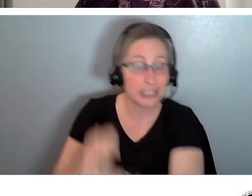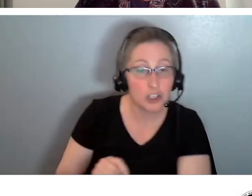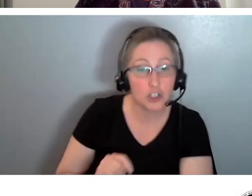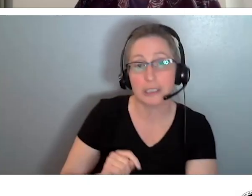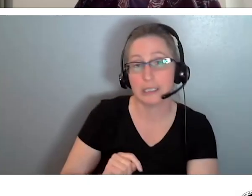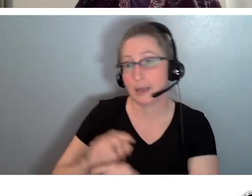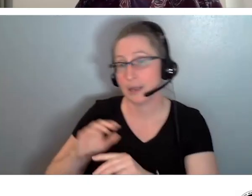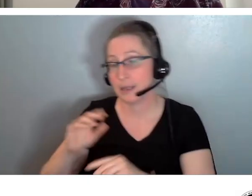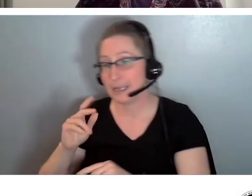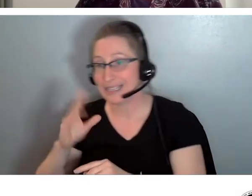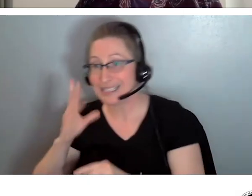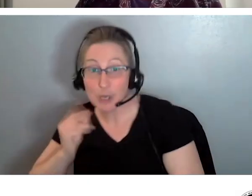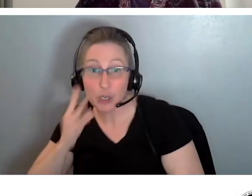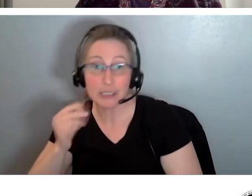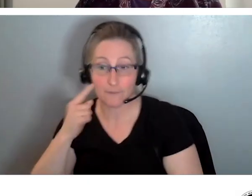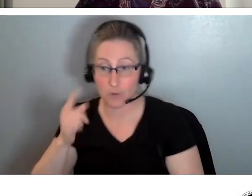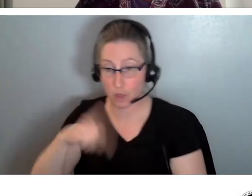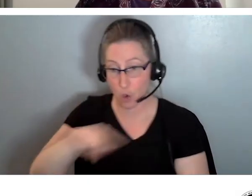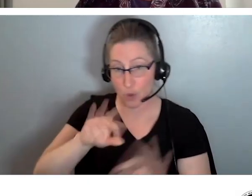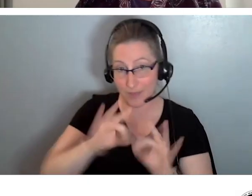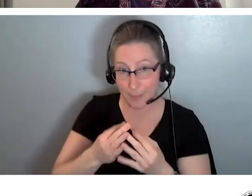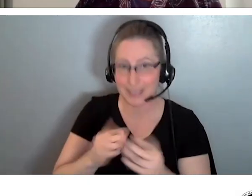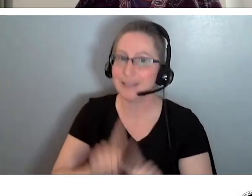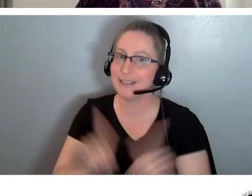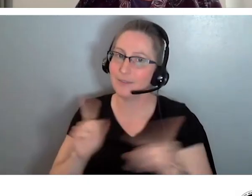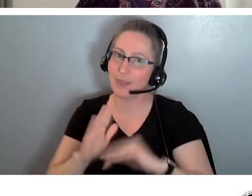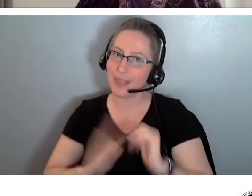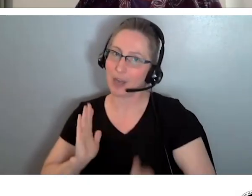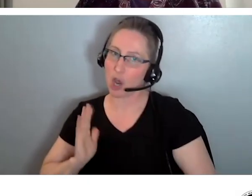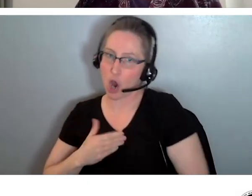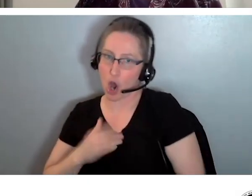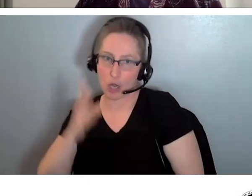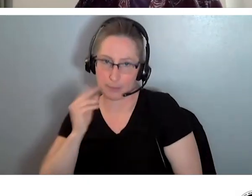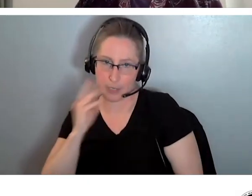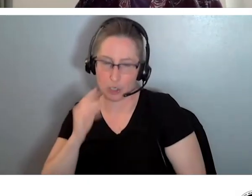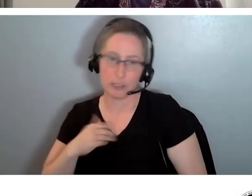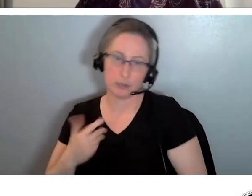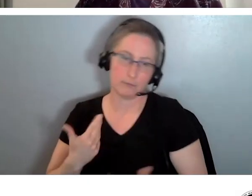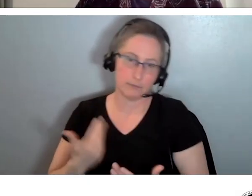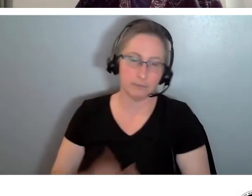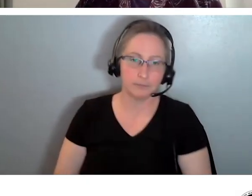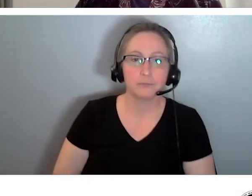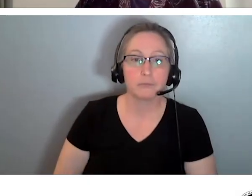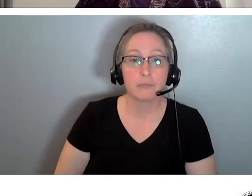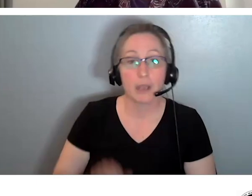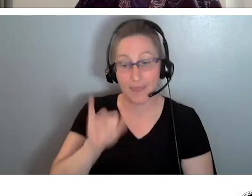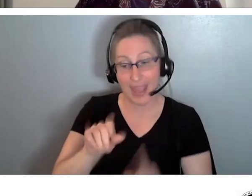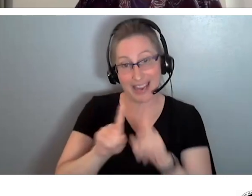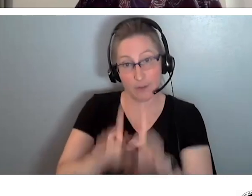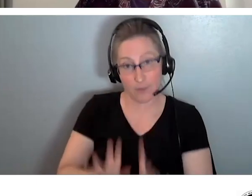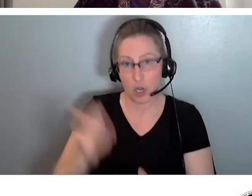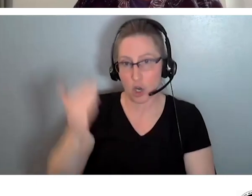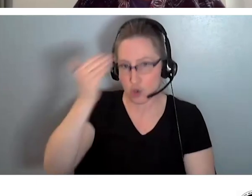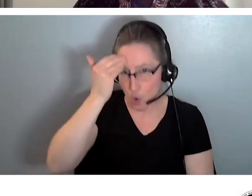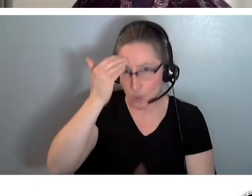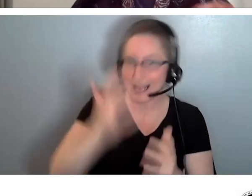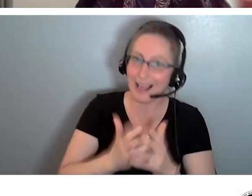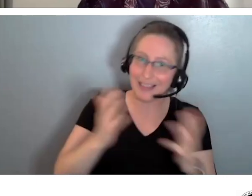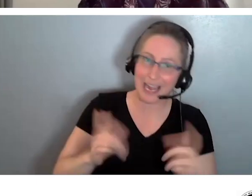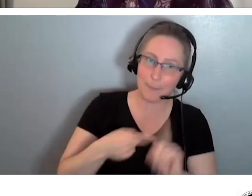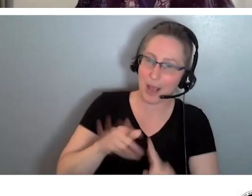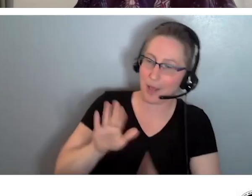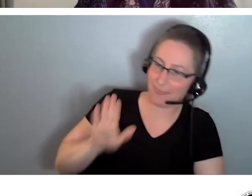of families that might be different from our own experiences. And the intervener will know quite a